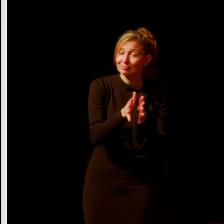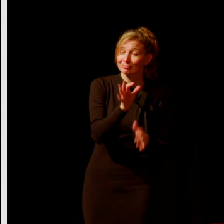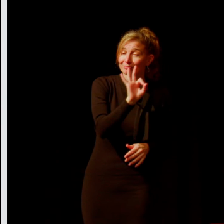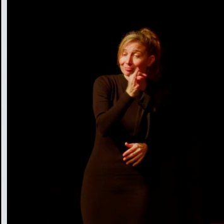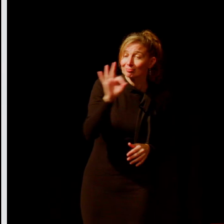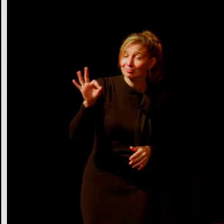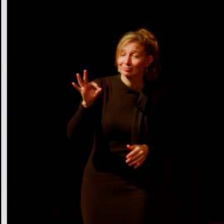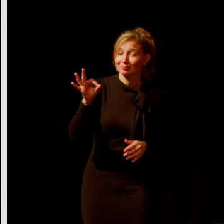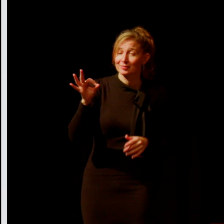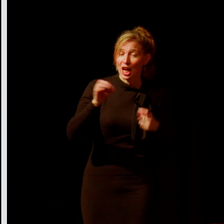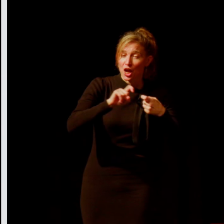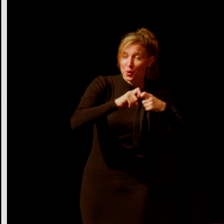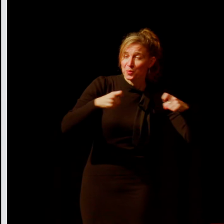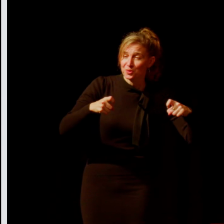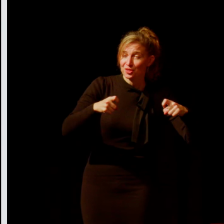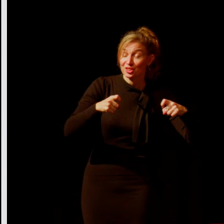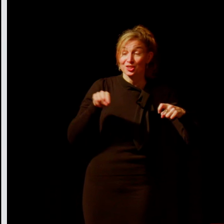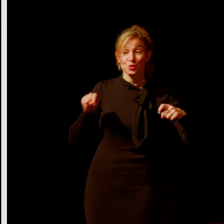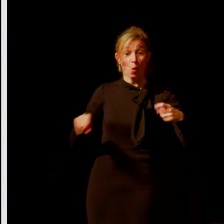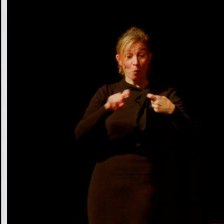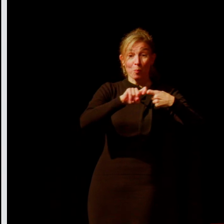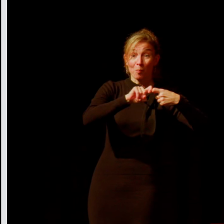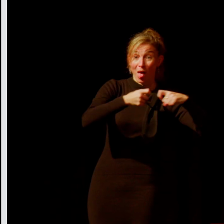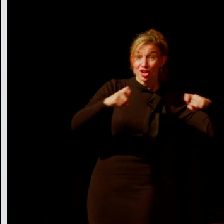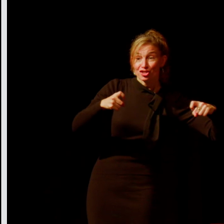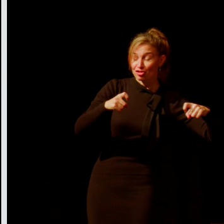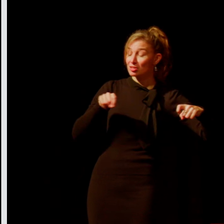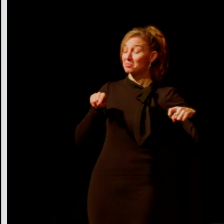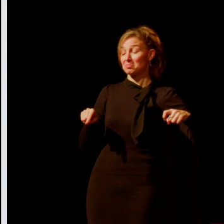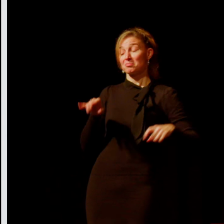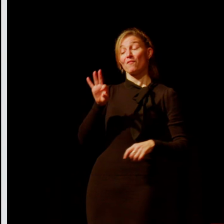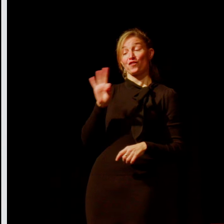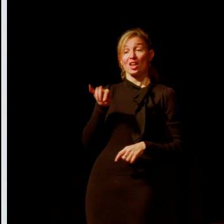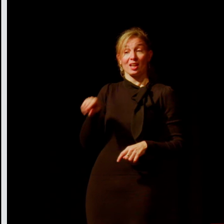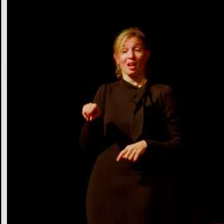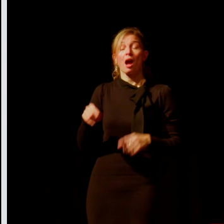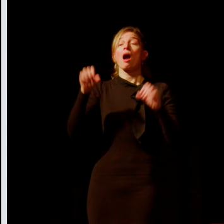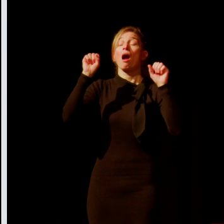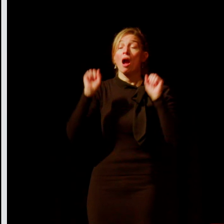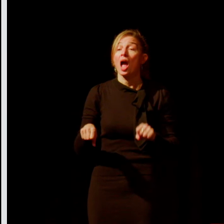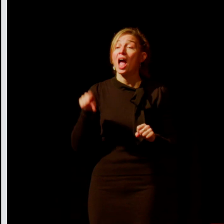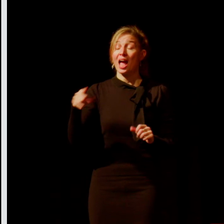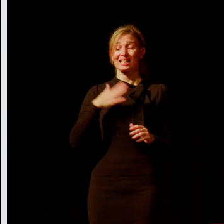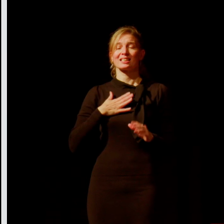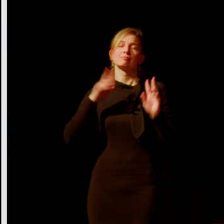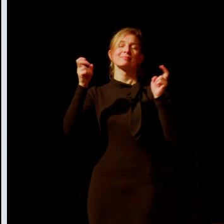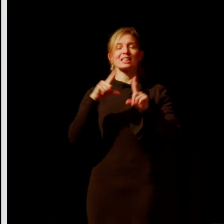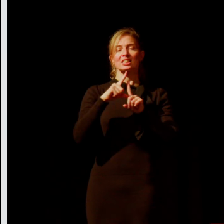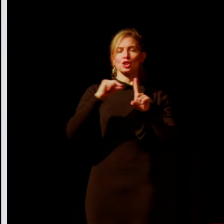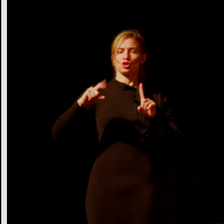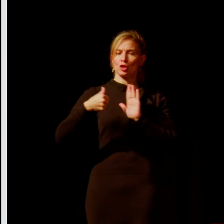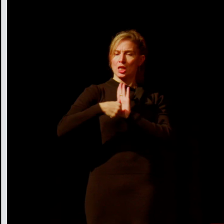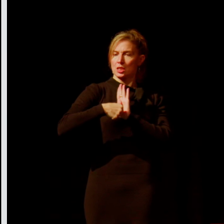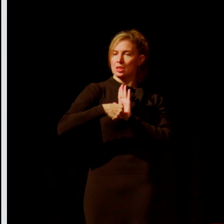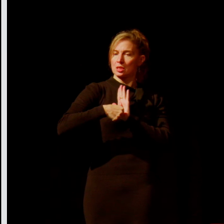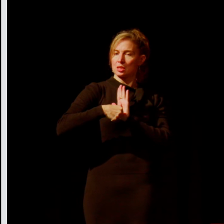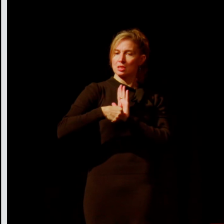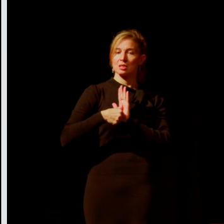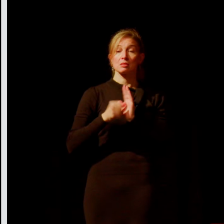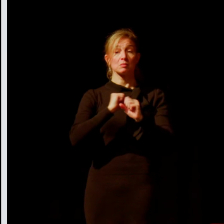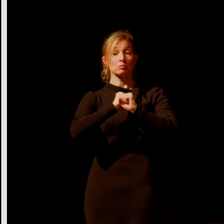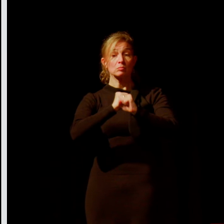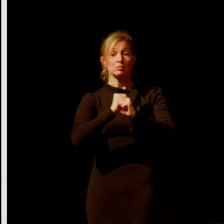With blockchain, Farida can create a digital identity at low cost, secure,